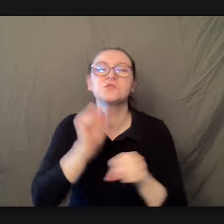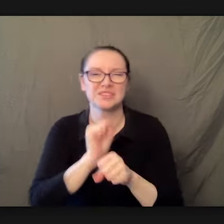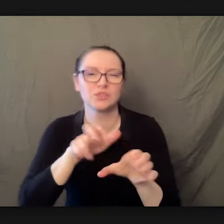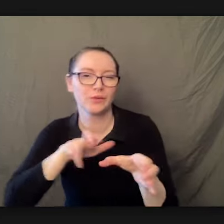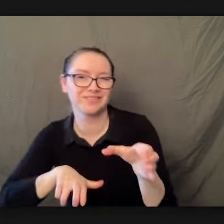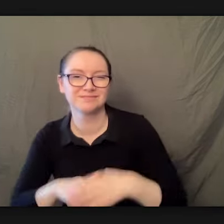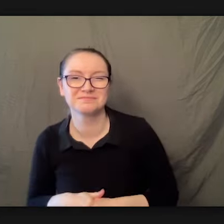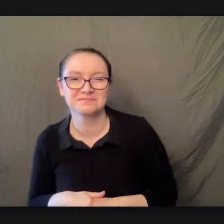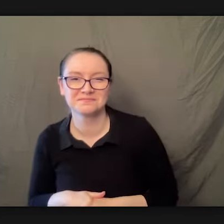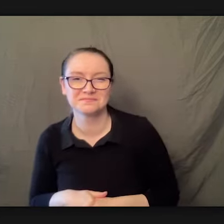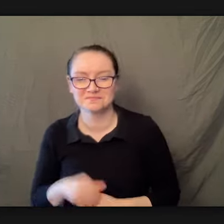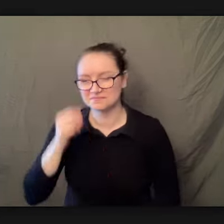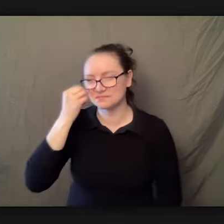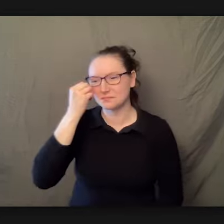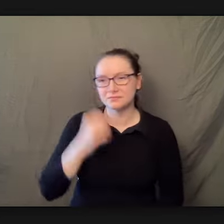but definitely quit.